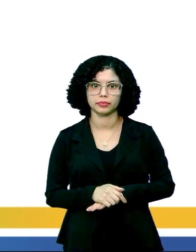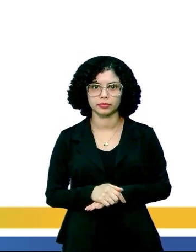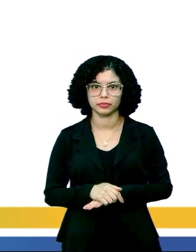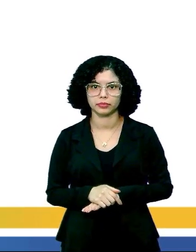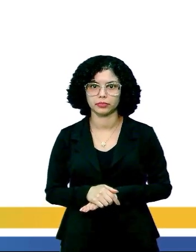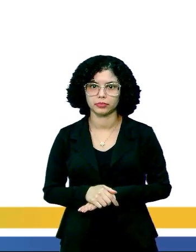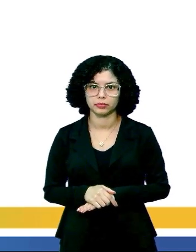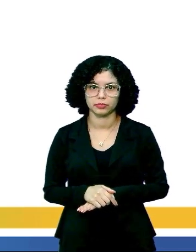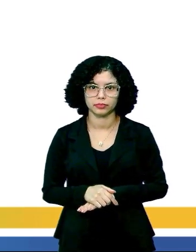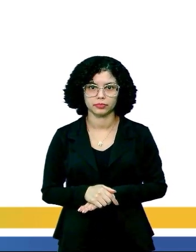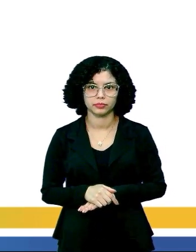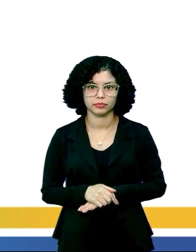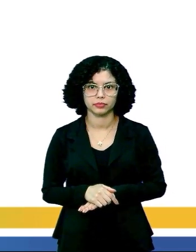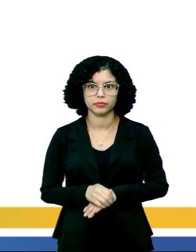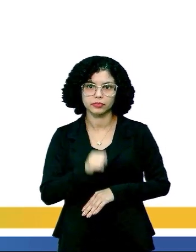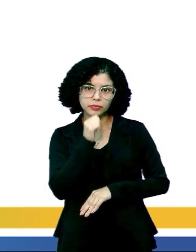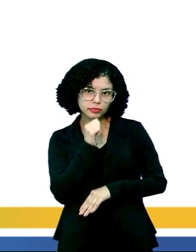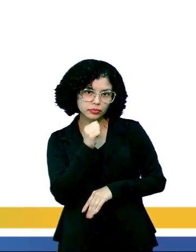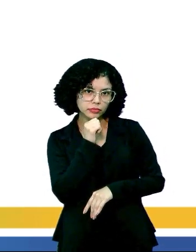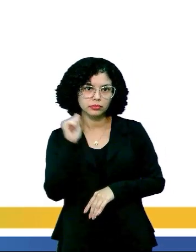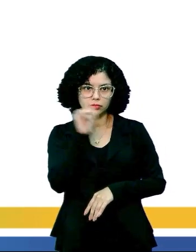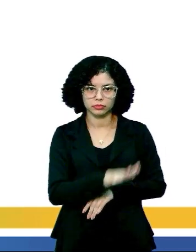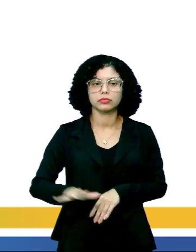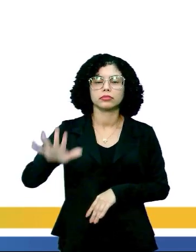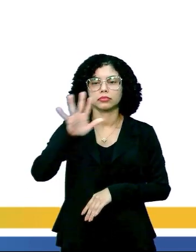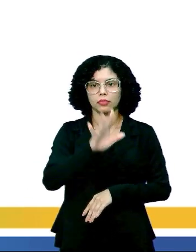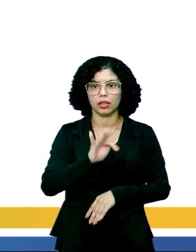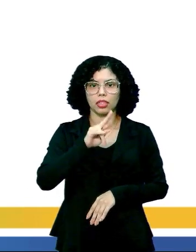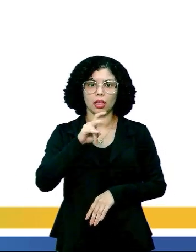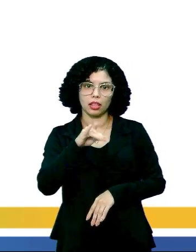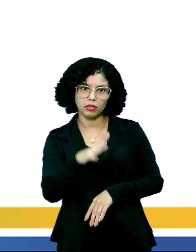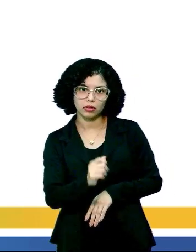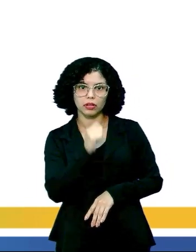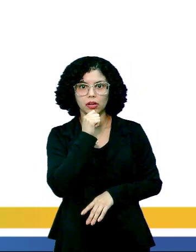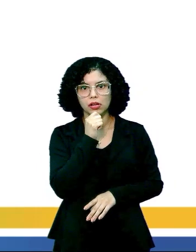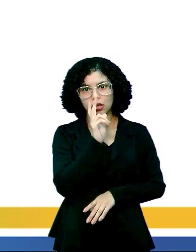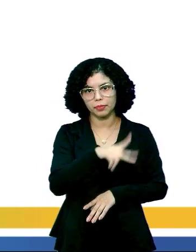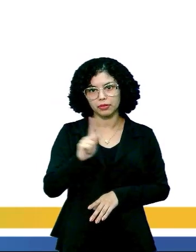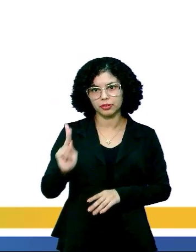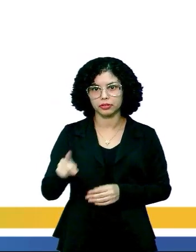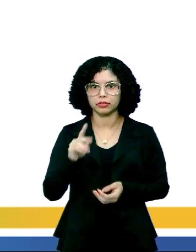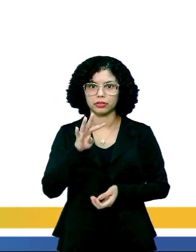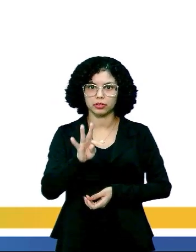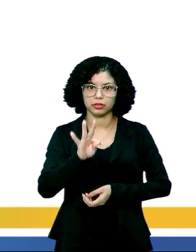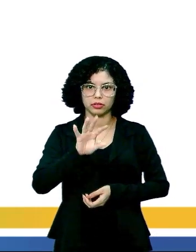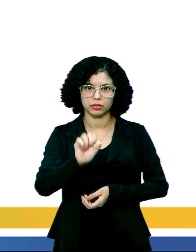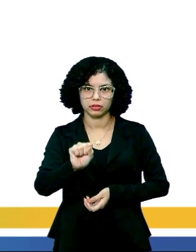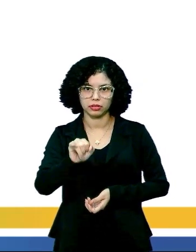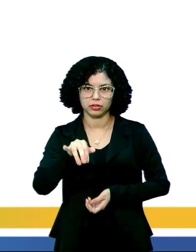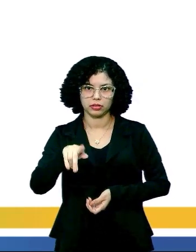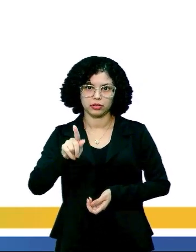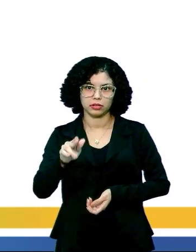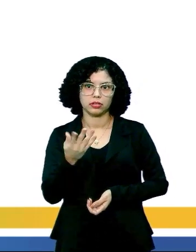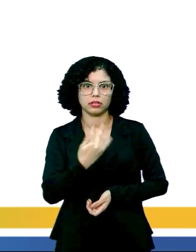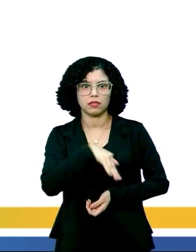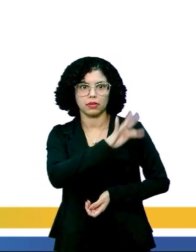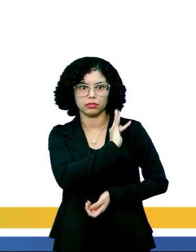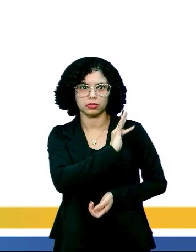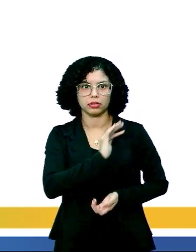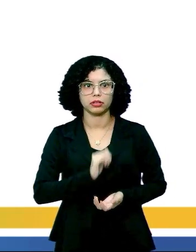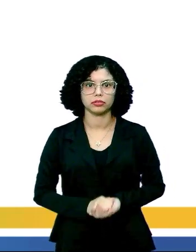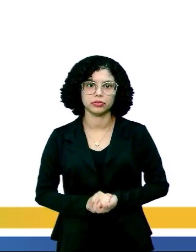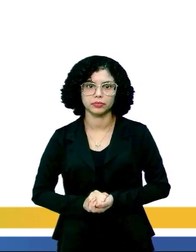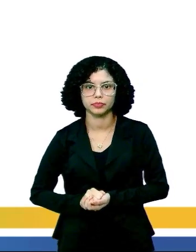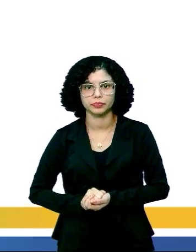over racism. The expert in international affairs, Yang Shutong, professor at